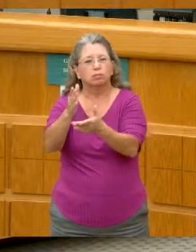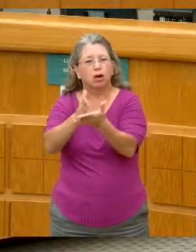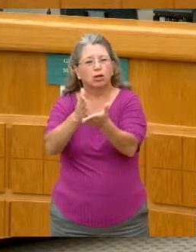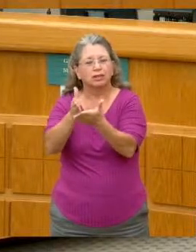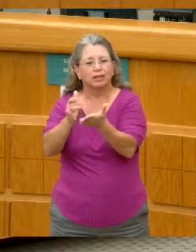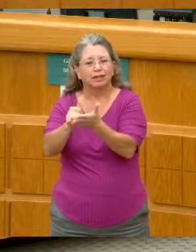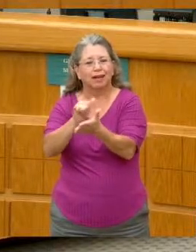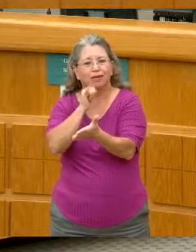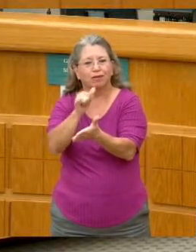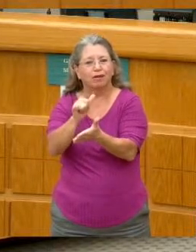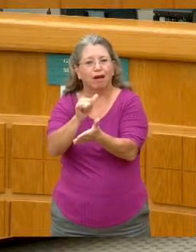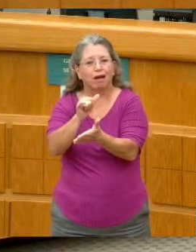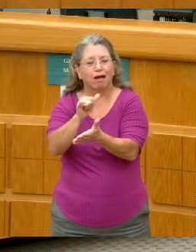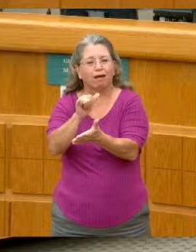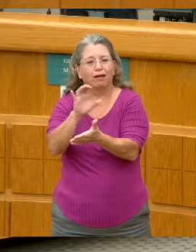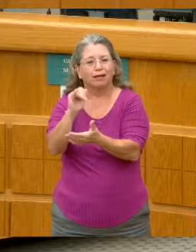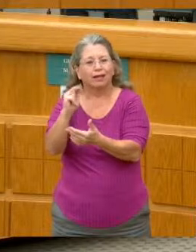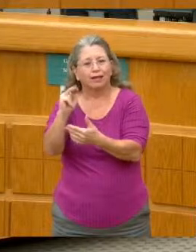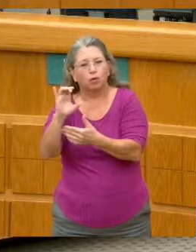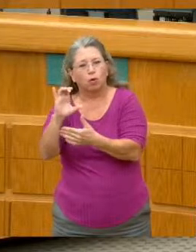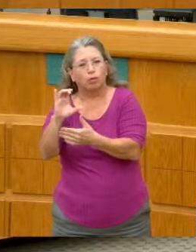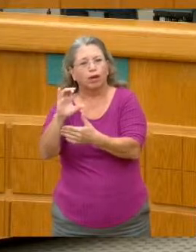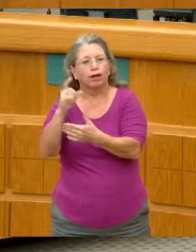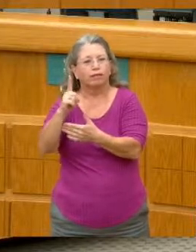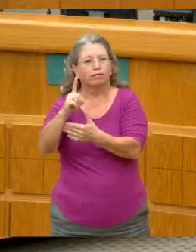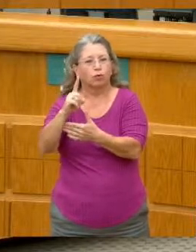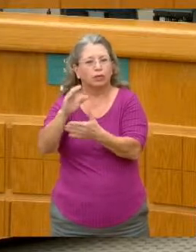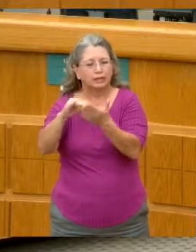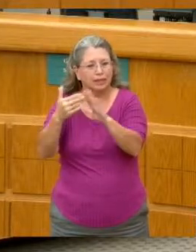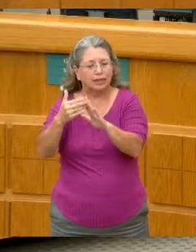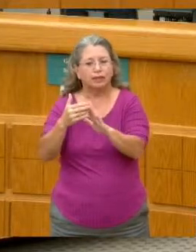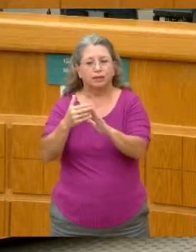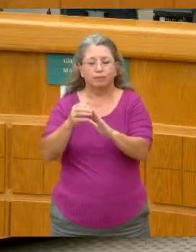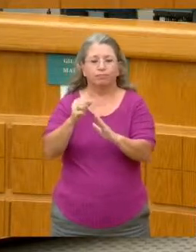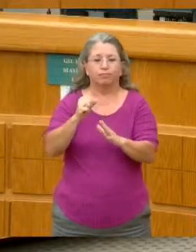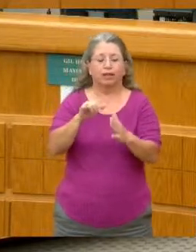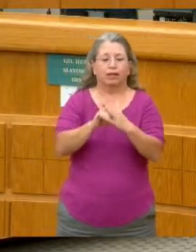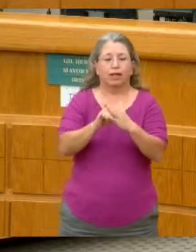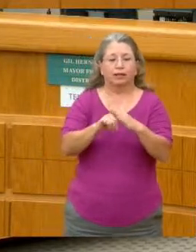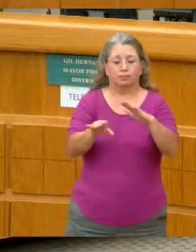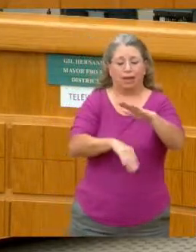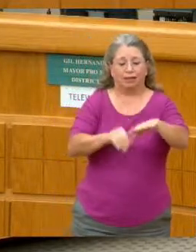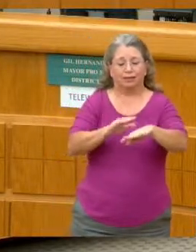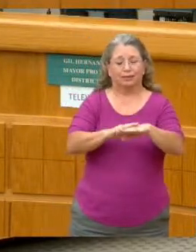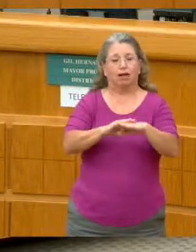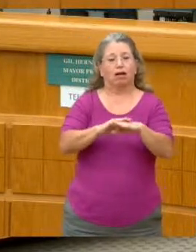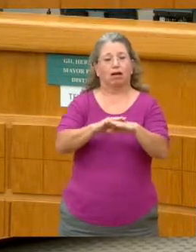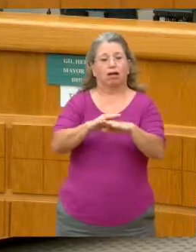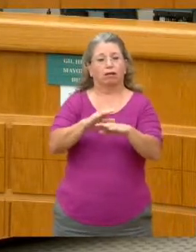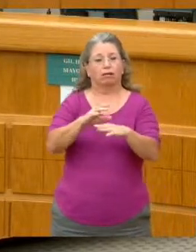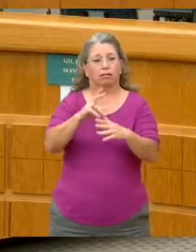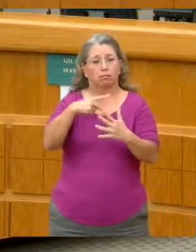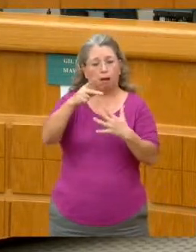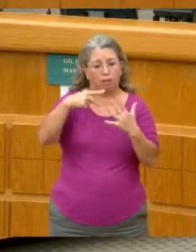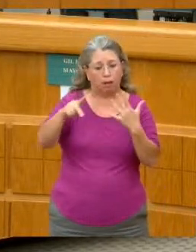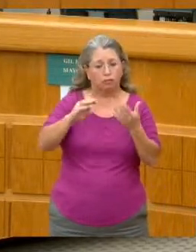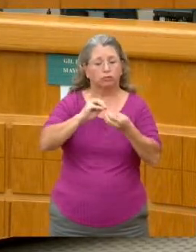$18 or $19 million, and that's based on the population of Nueces County. And so if we'd have